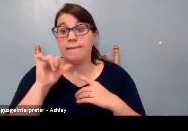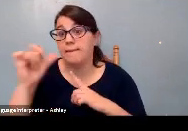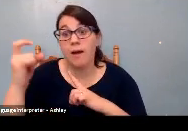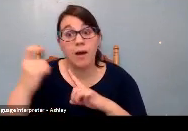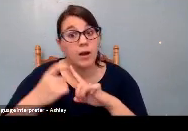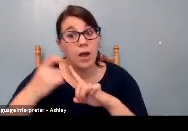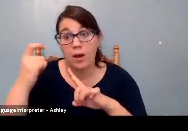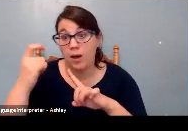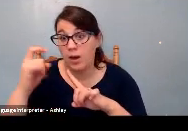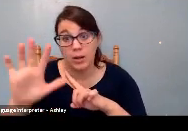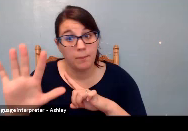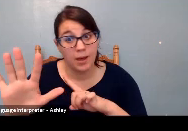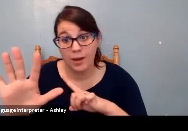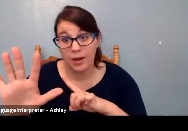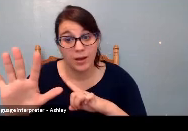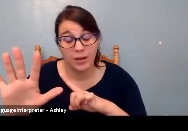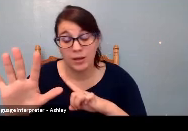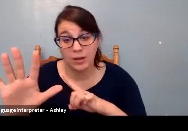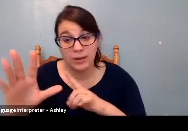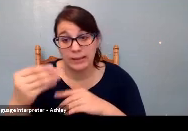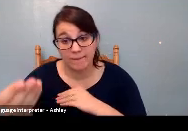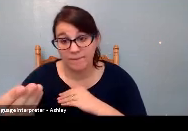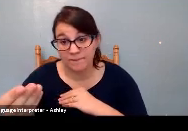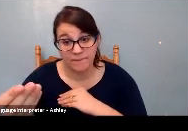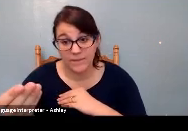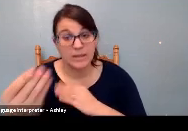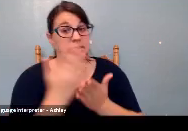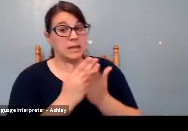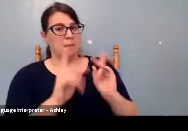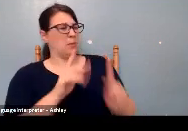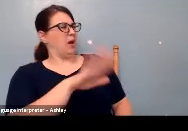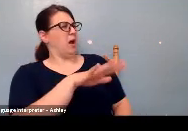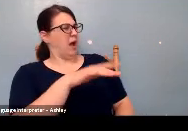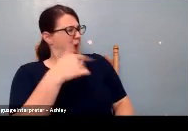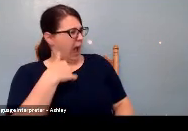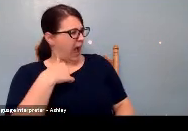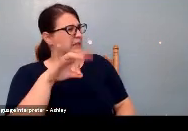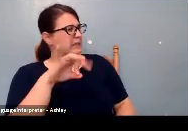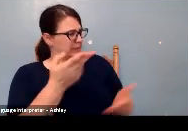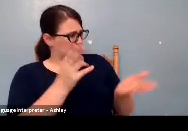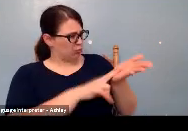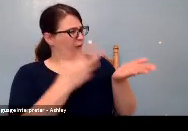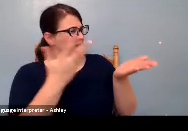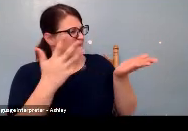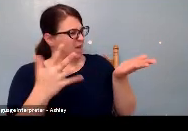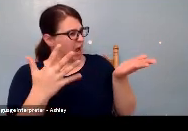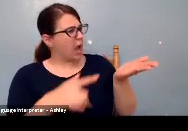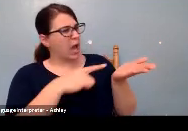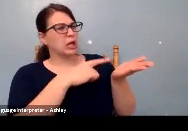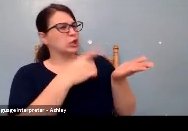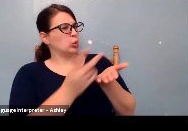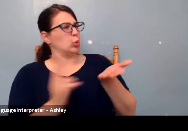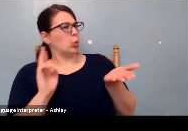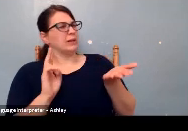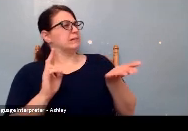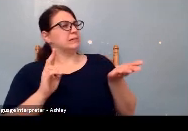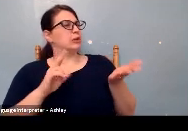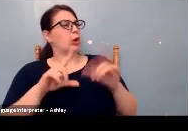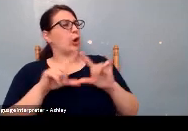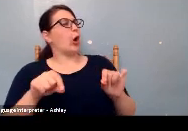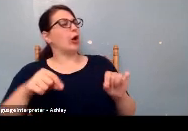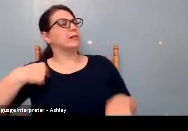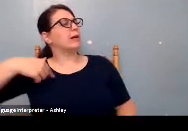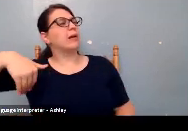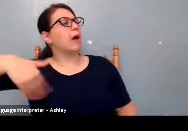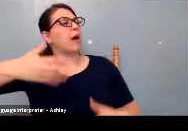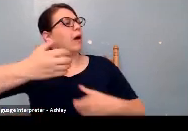Again, I receive phone calls from folks, and one lady in particular, she said, well, I enrolled in my stable account 2 weeks ago, but I never received the